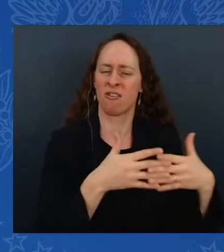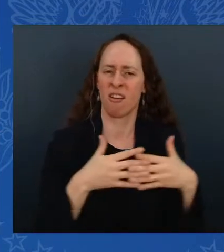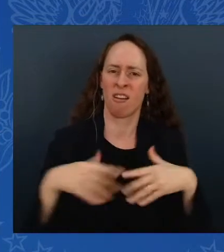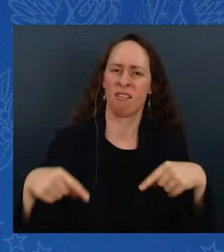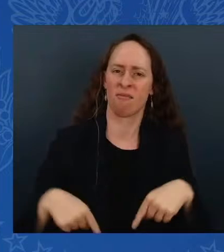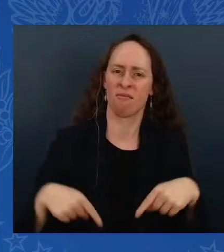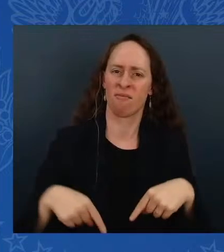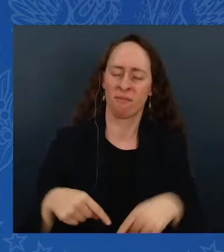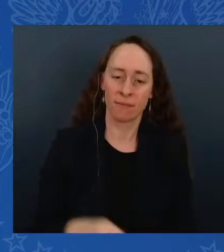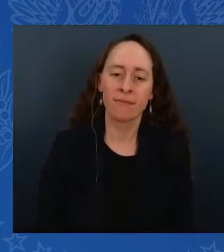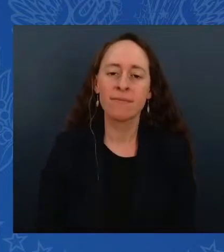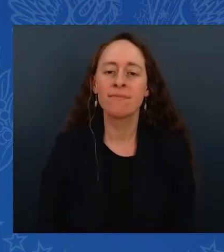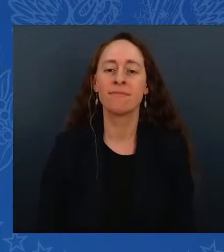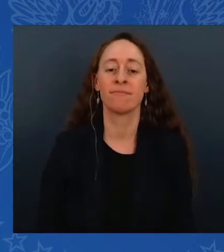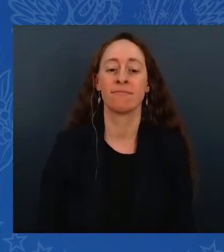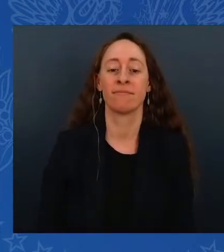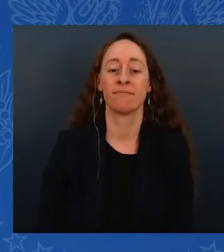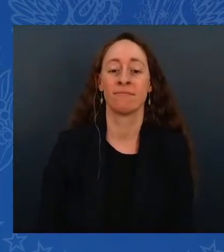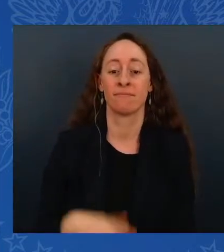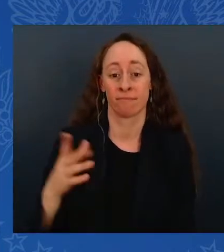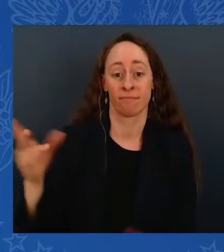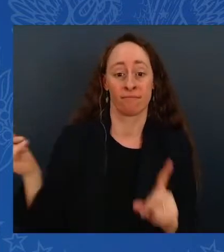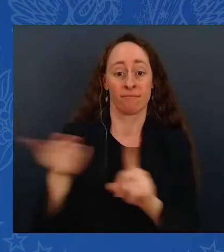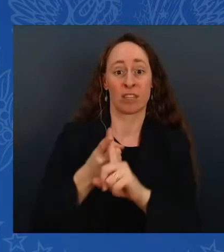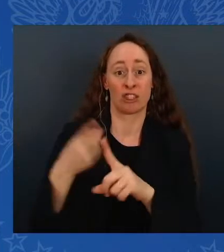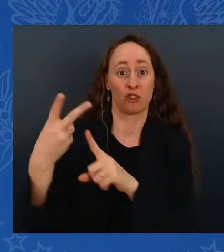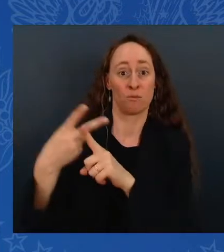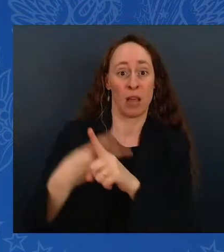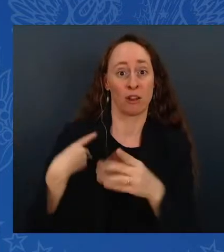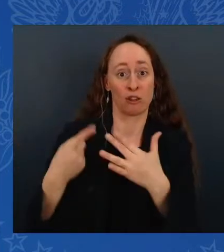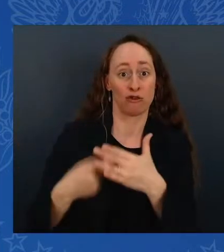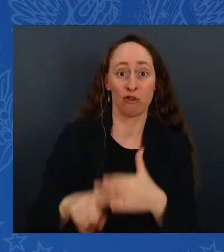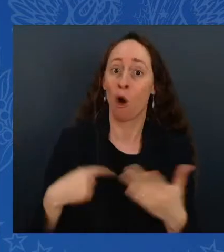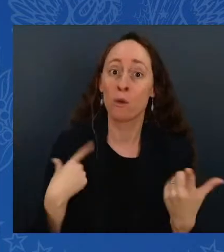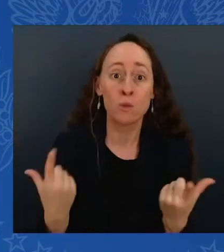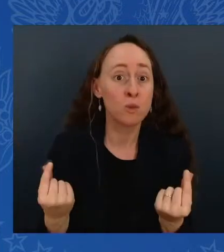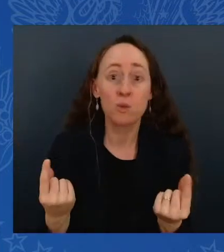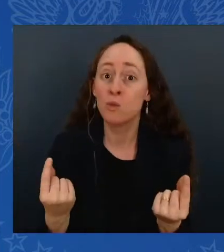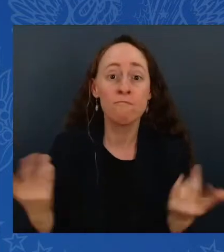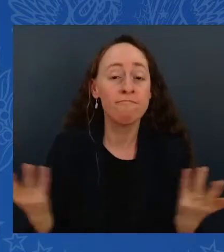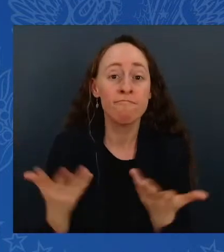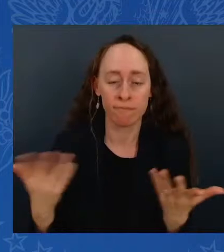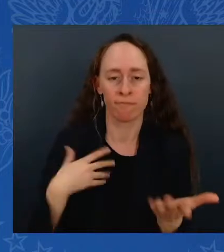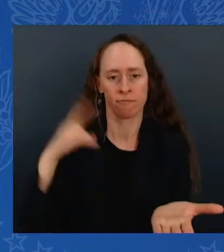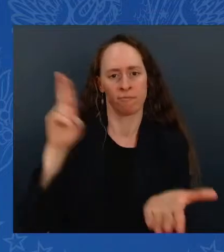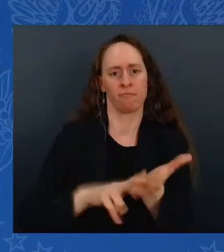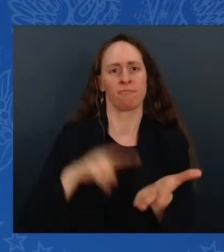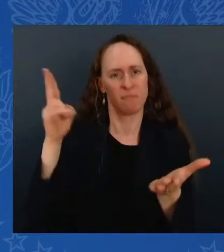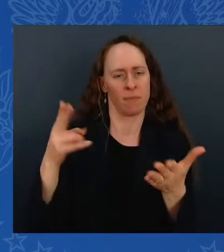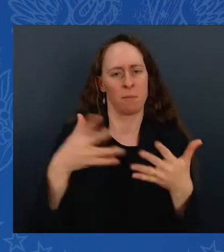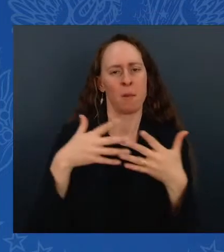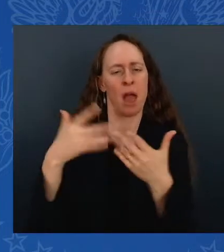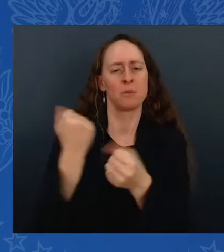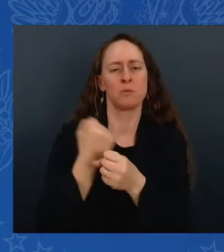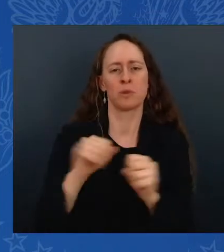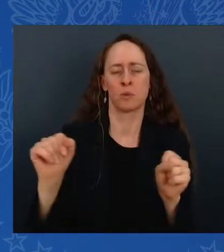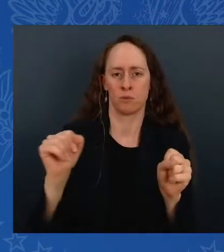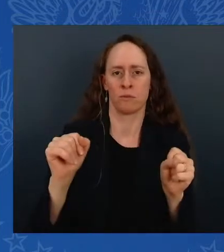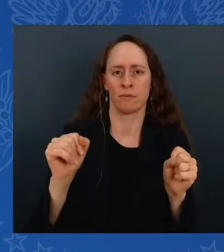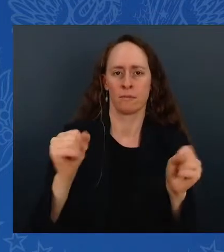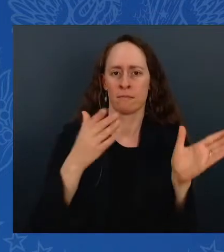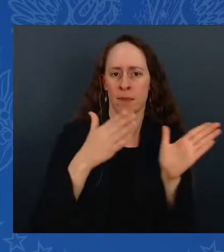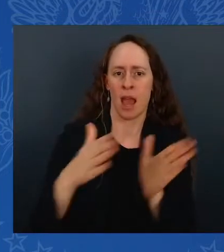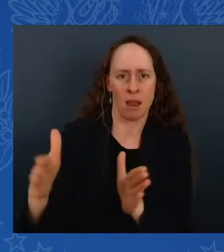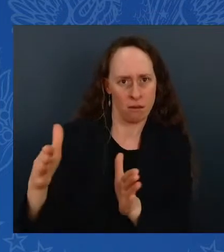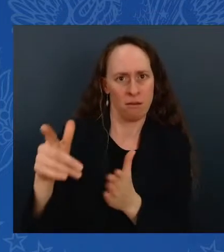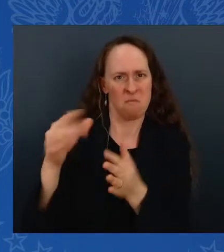signed the American Rescue Plan, one of the most significant economic recovery packages in our history. Not a single person on the other team, Republicans,